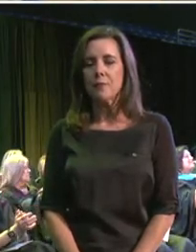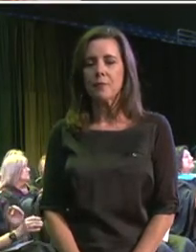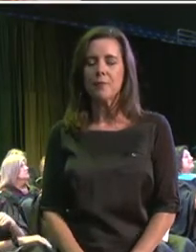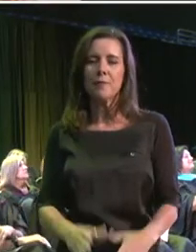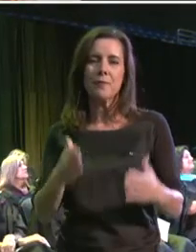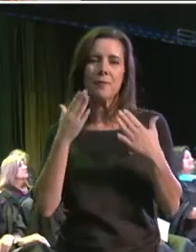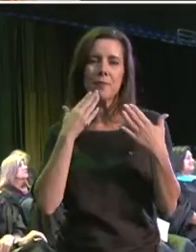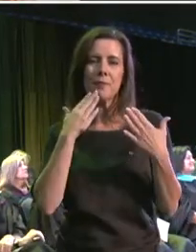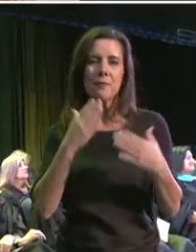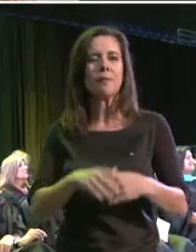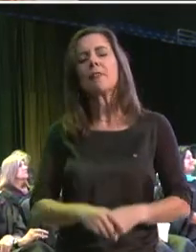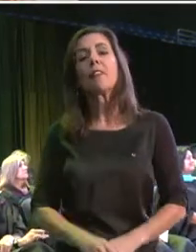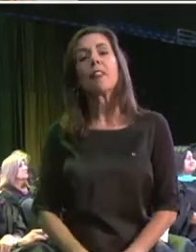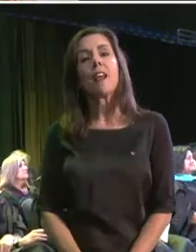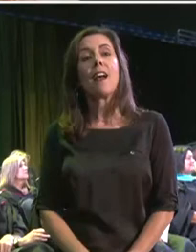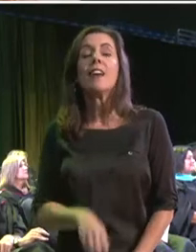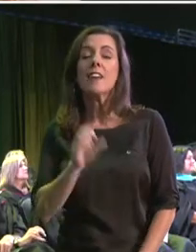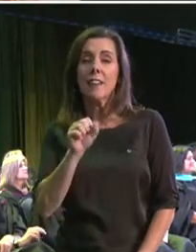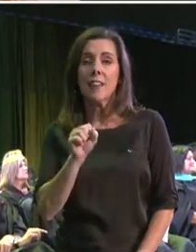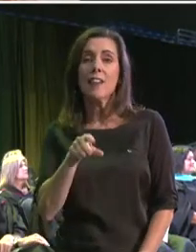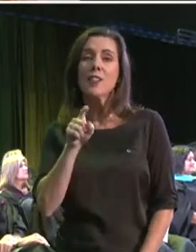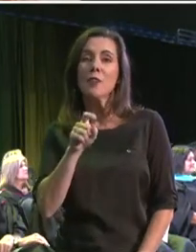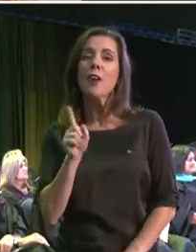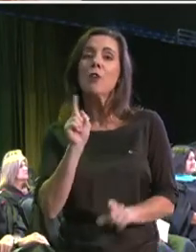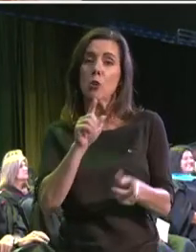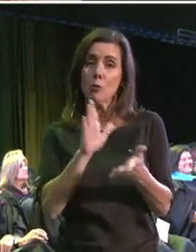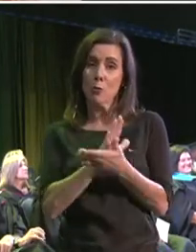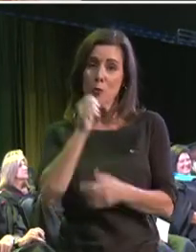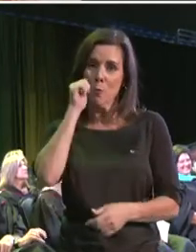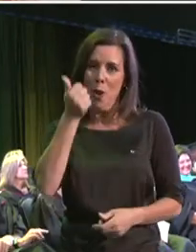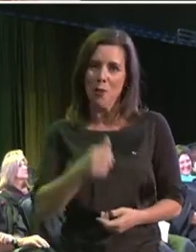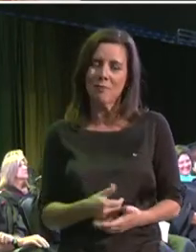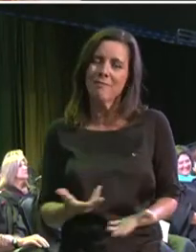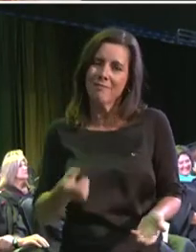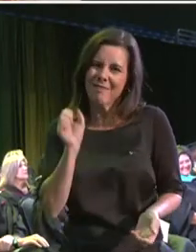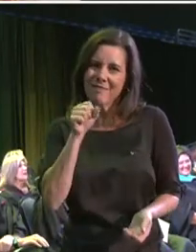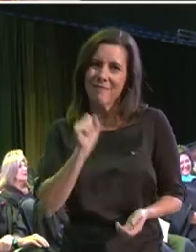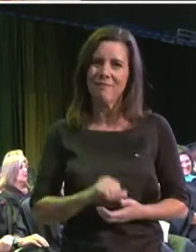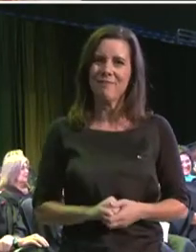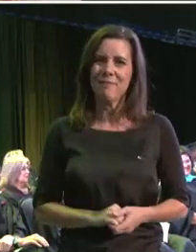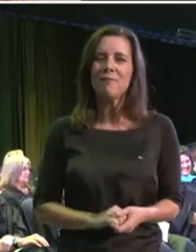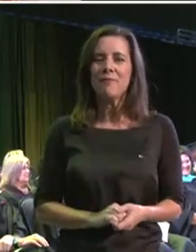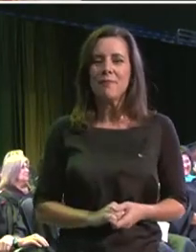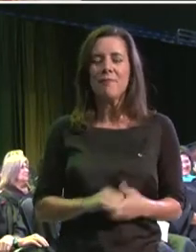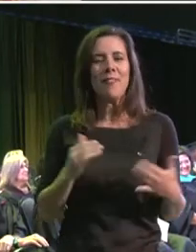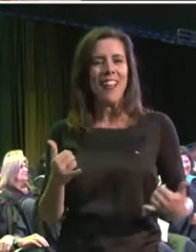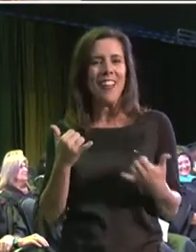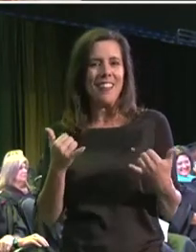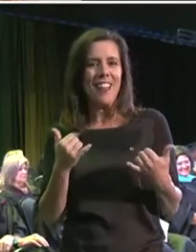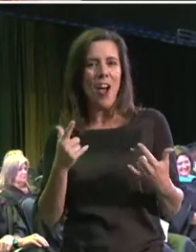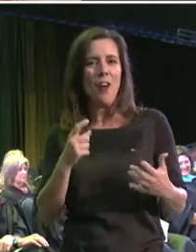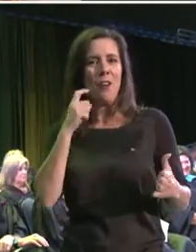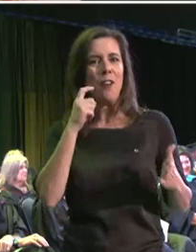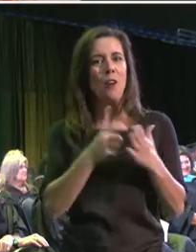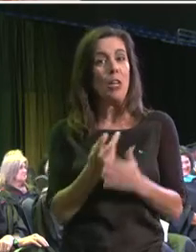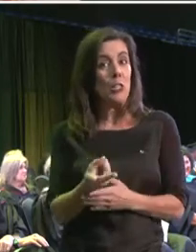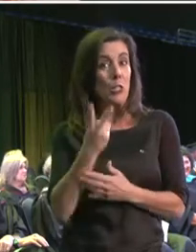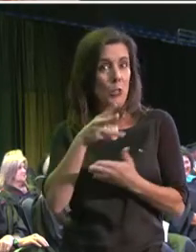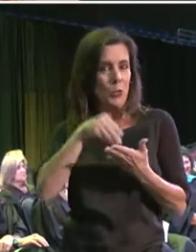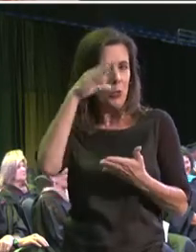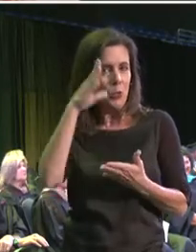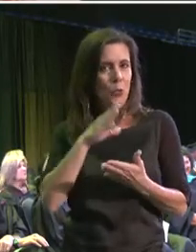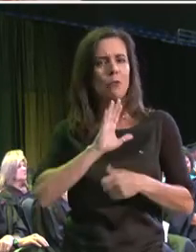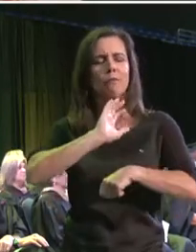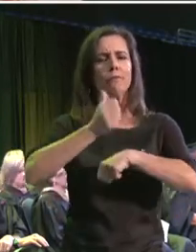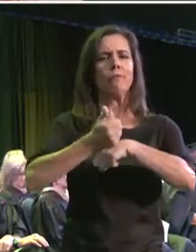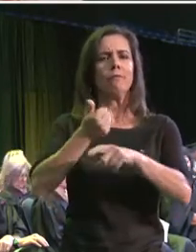Thank you. And yes, you do have to report to school tomorrow. Yes. At this time, I'd like to recognize two students who have